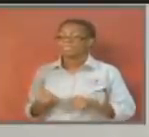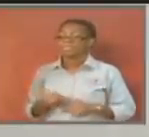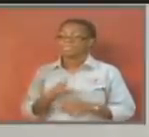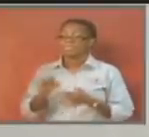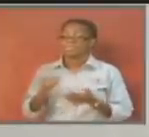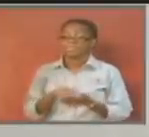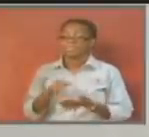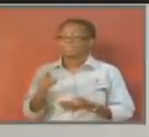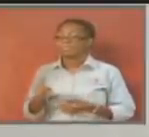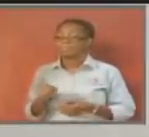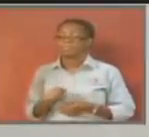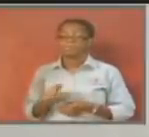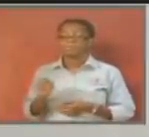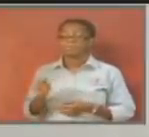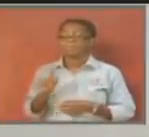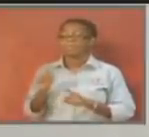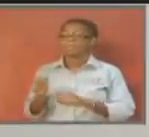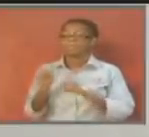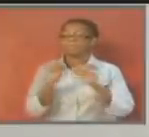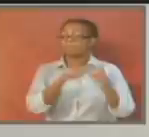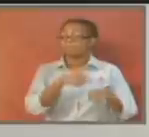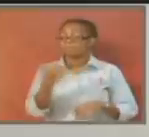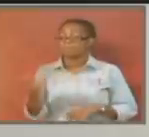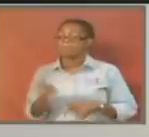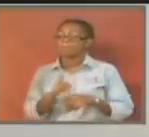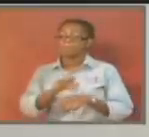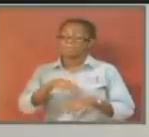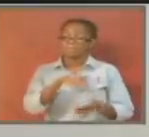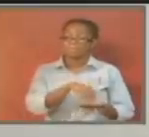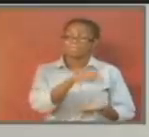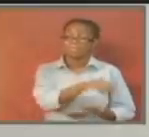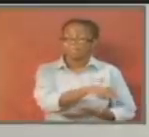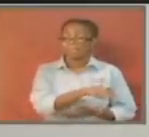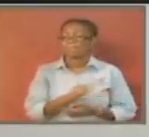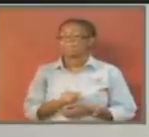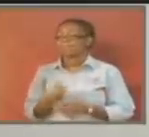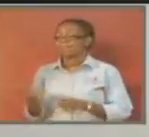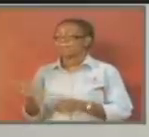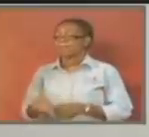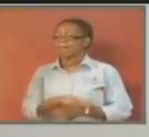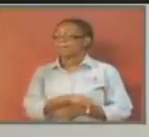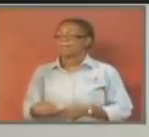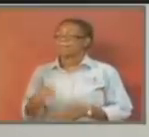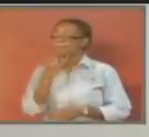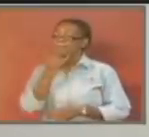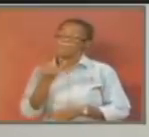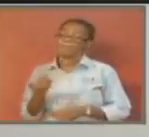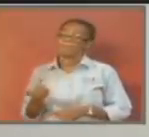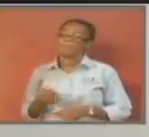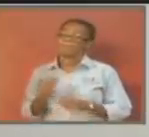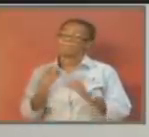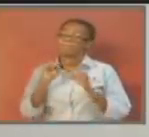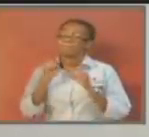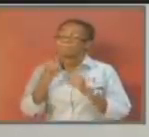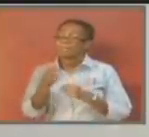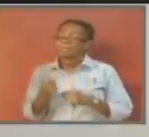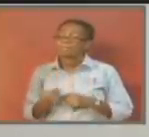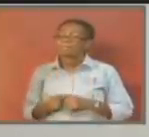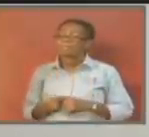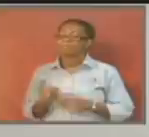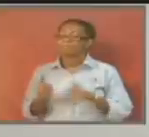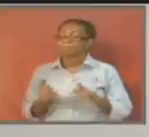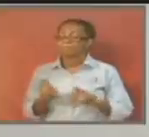at another center. So we need to appeal to the population to listen very carefully, to present at